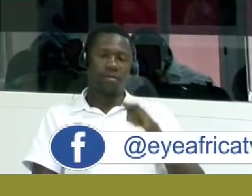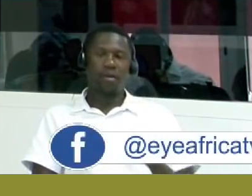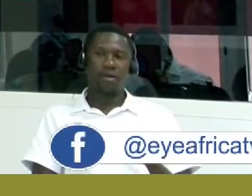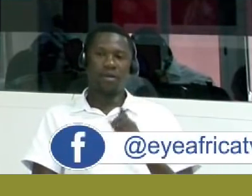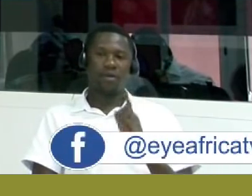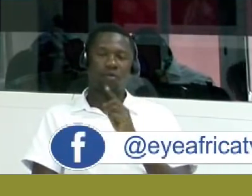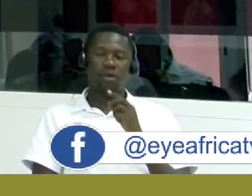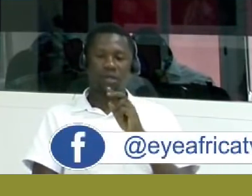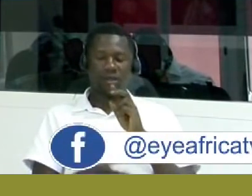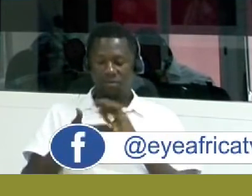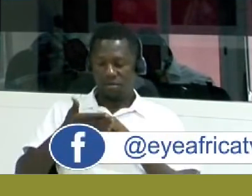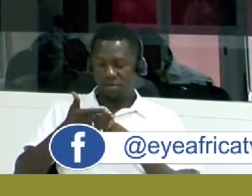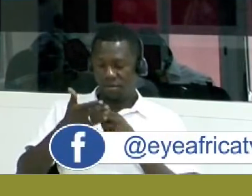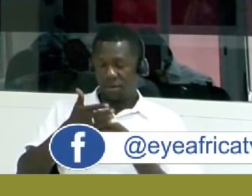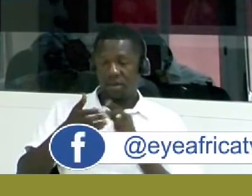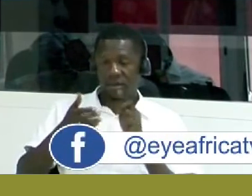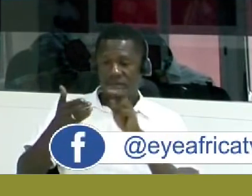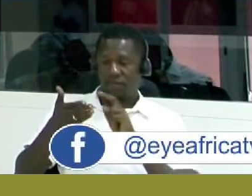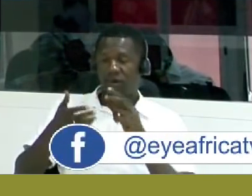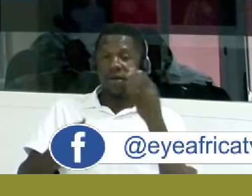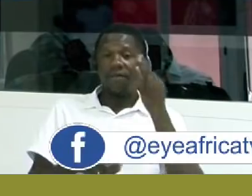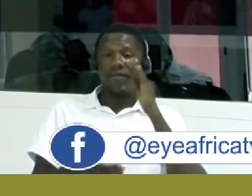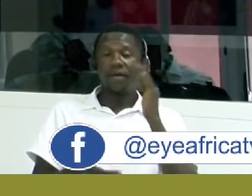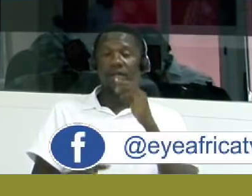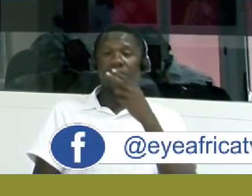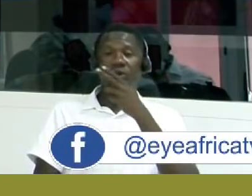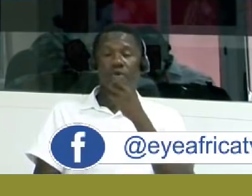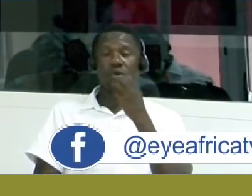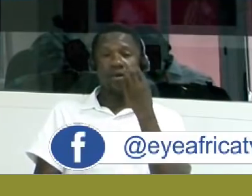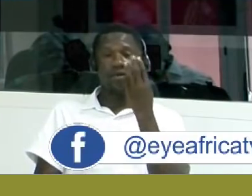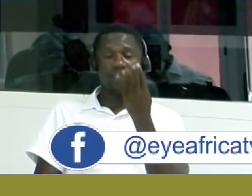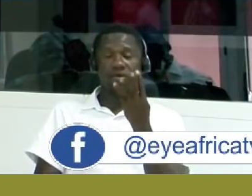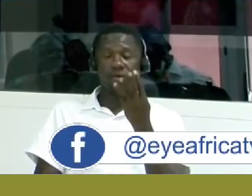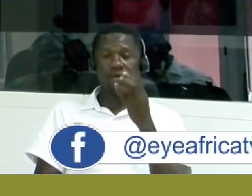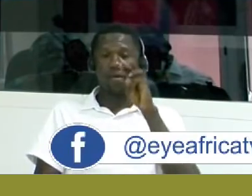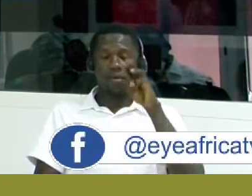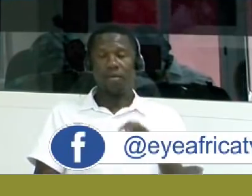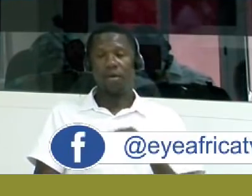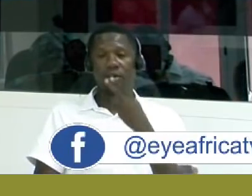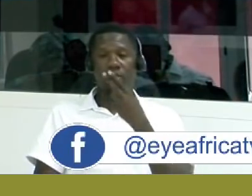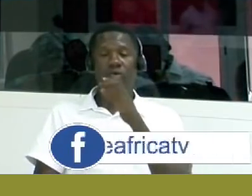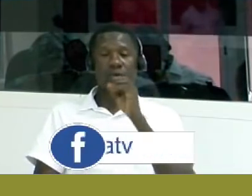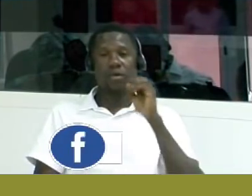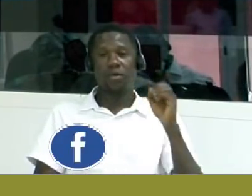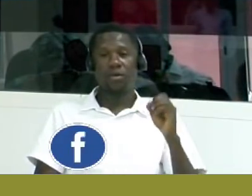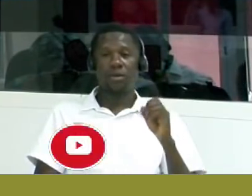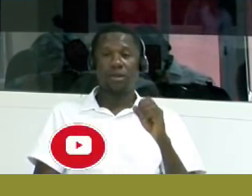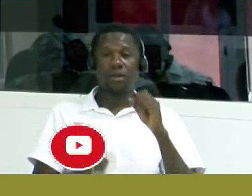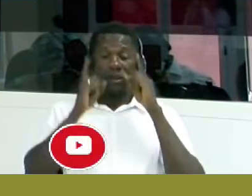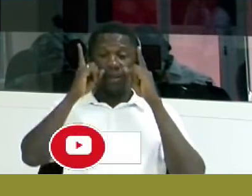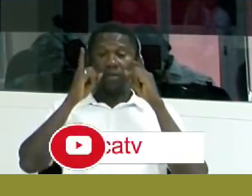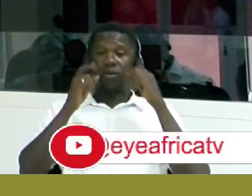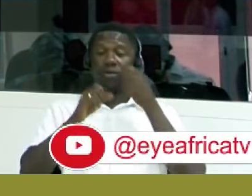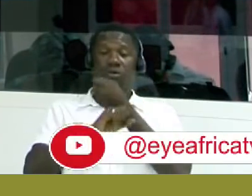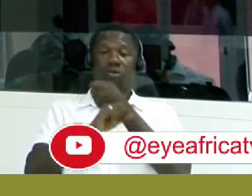account says, that I quote, Friday the 24th March 2000, a strange situation happened because that very